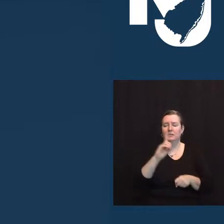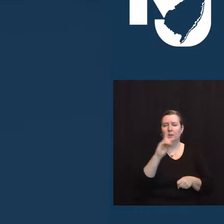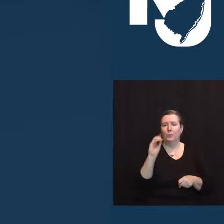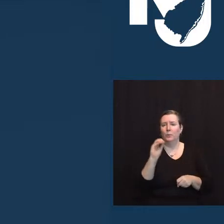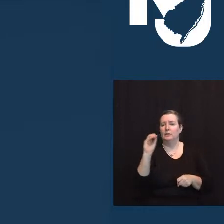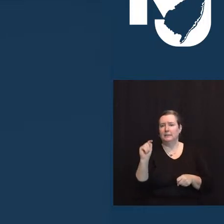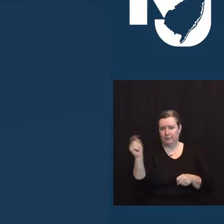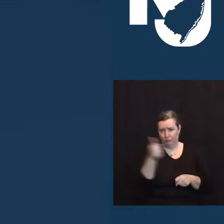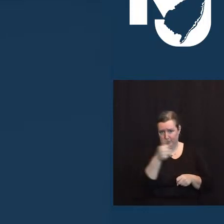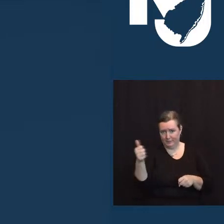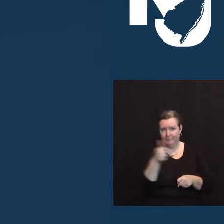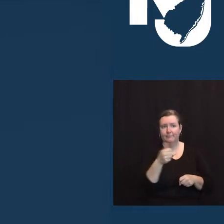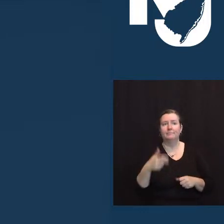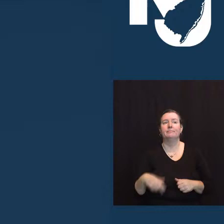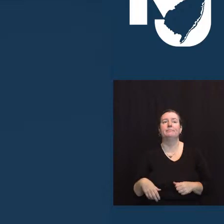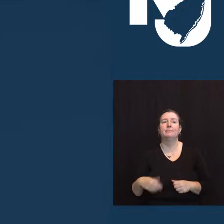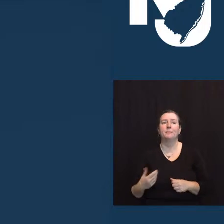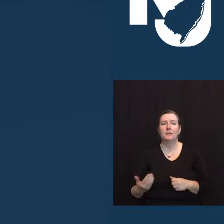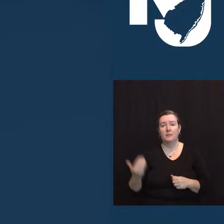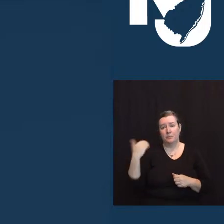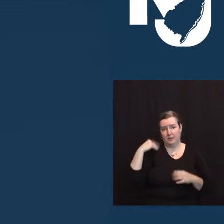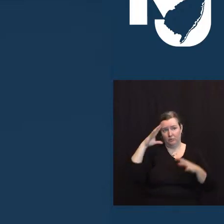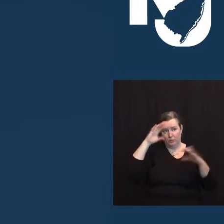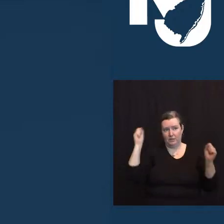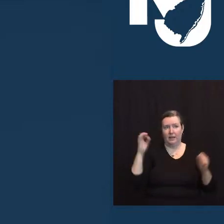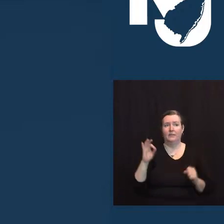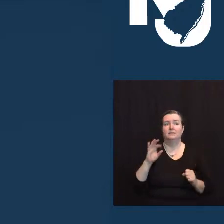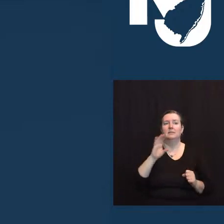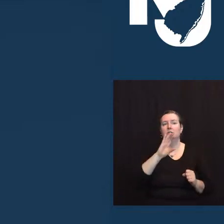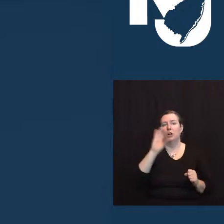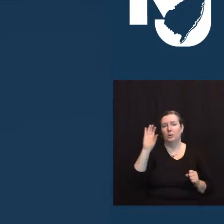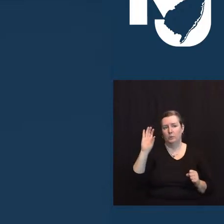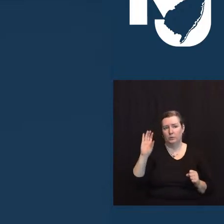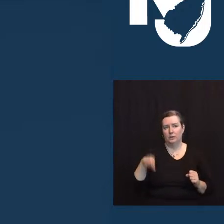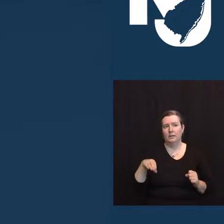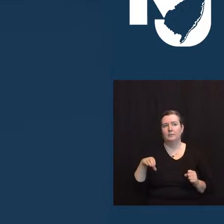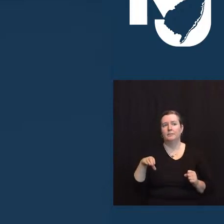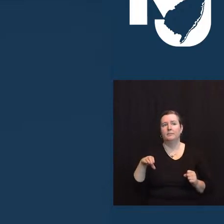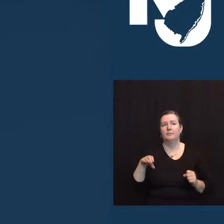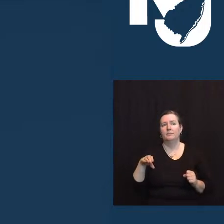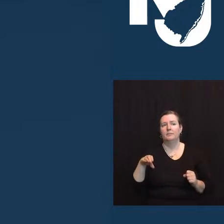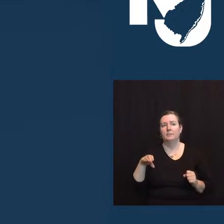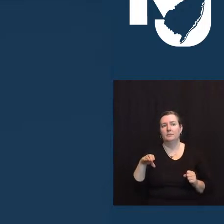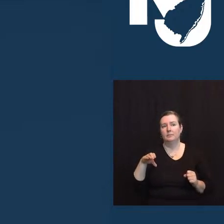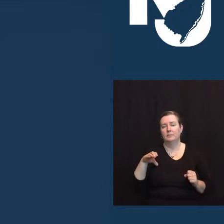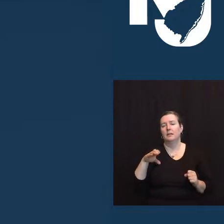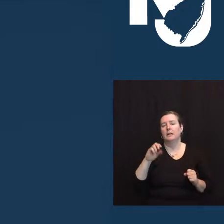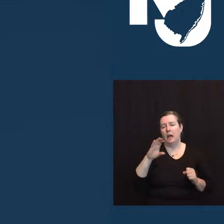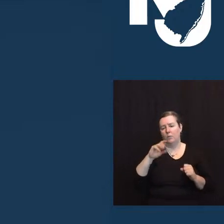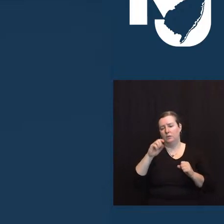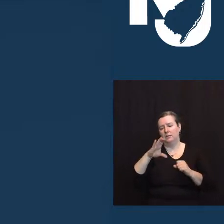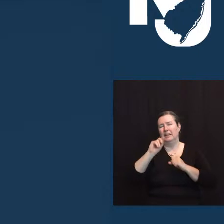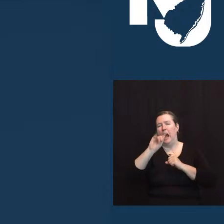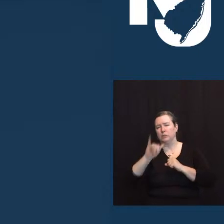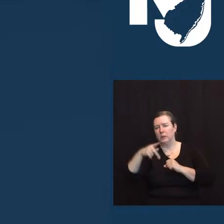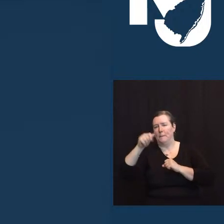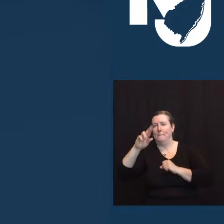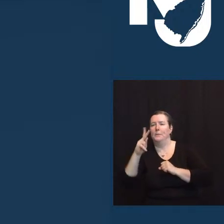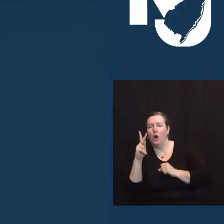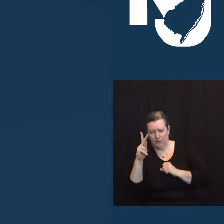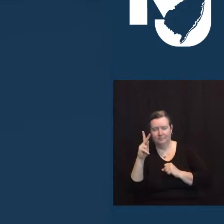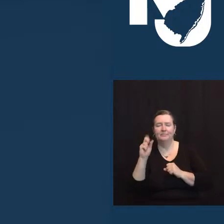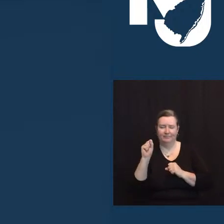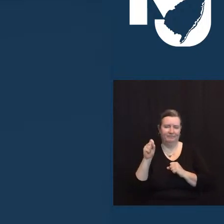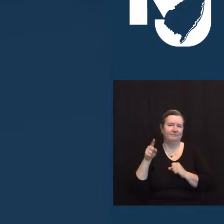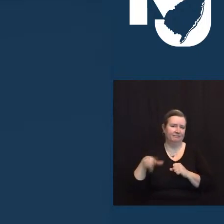the Camden County Parks Commission. We thank Dave for his service to our nation and to his community for